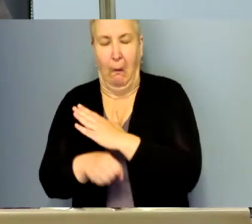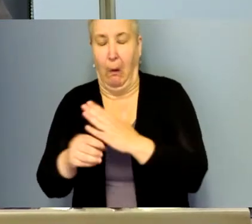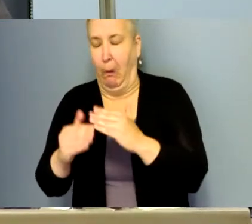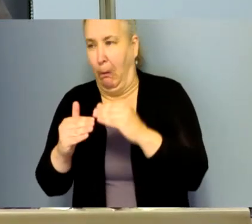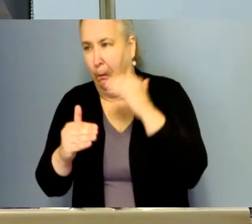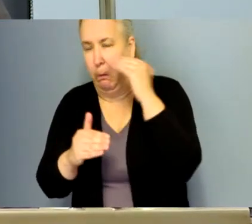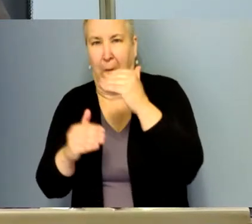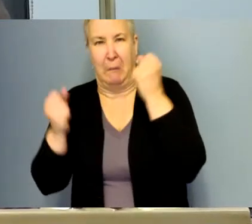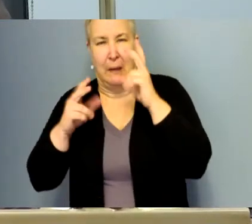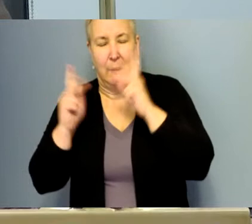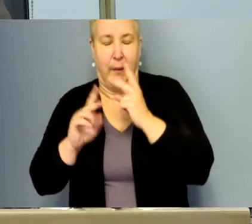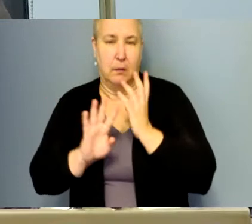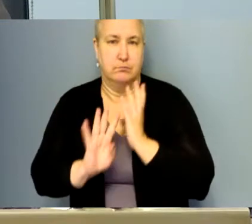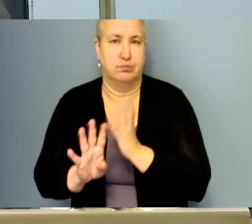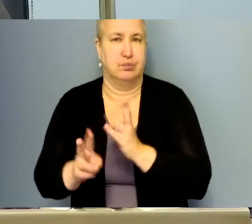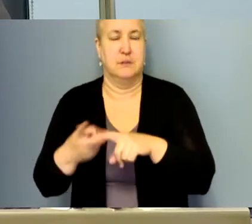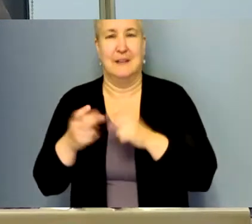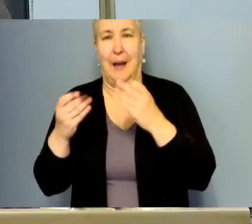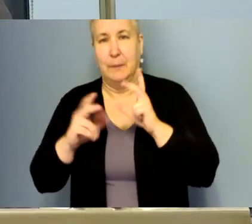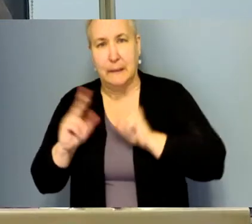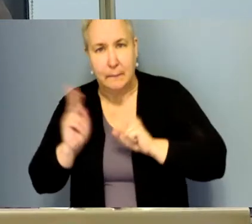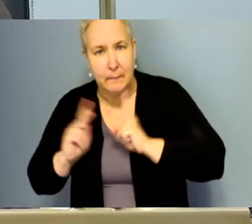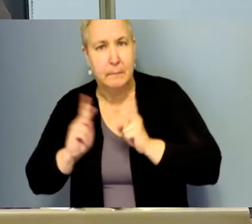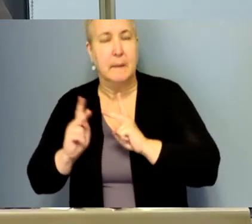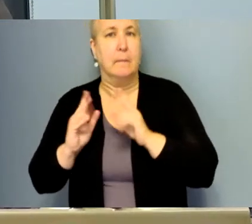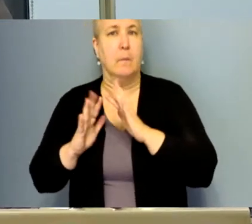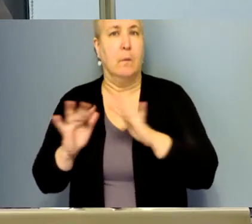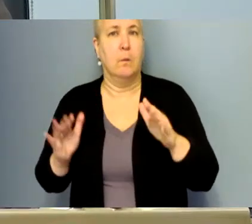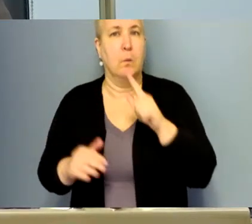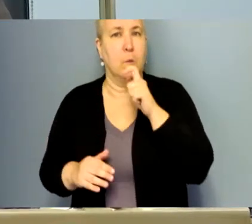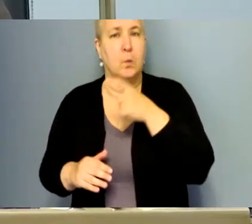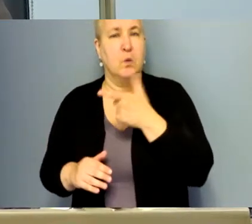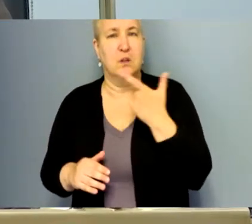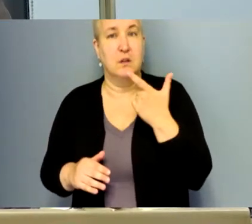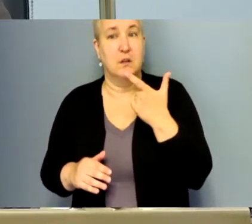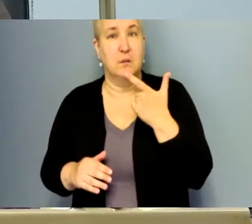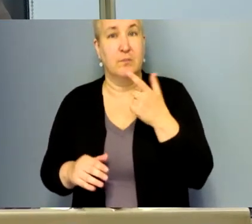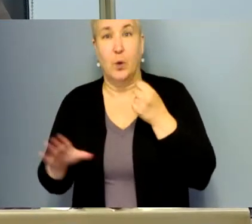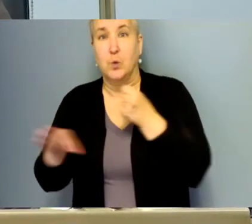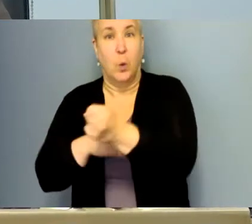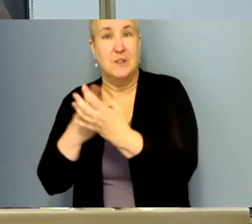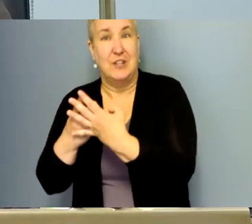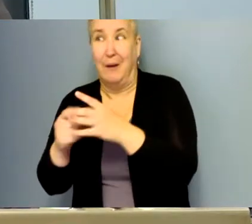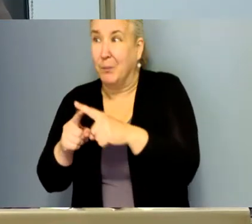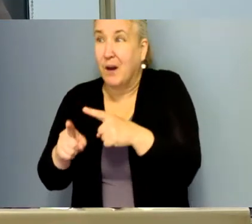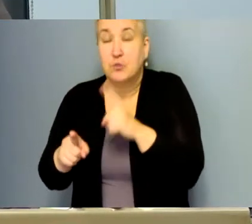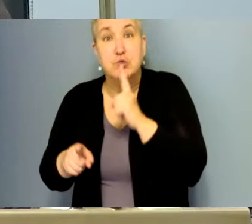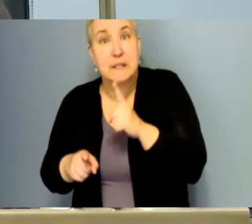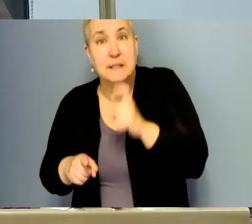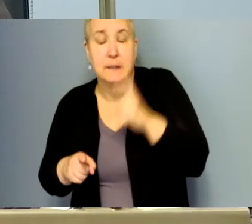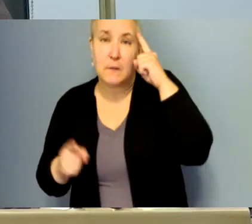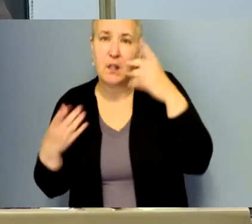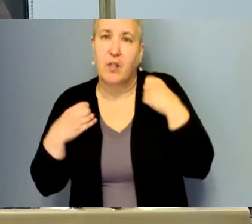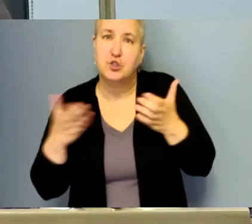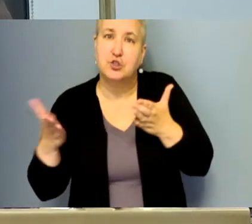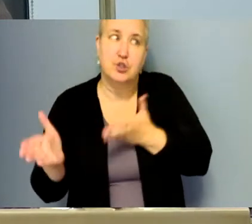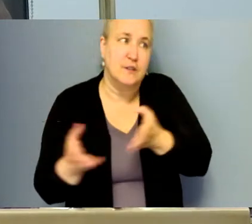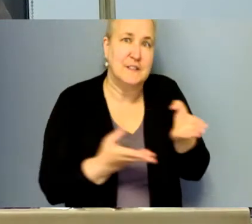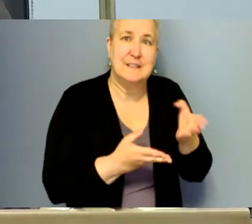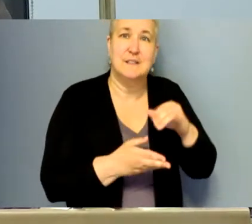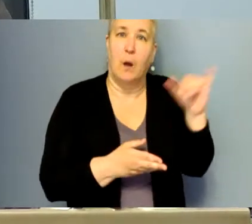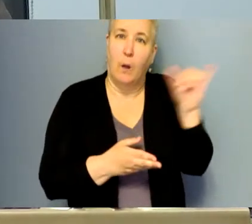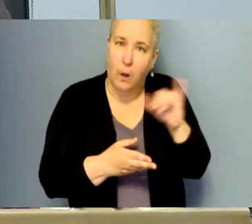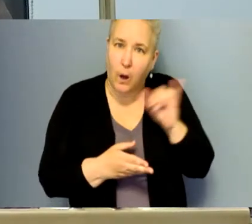we have coming in, with the number of people that go into jail that need mental health services and also need to